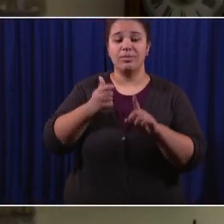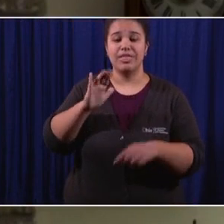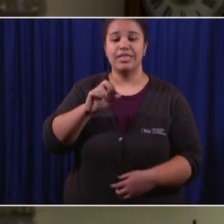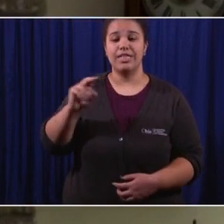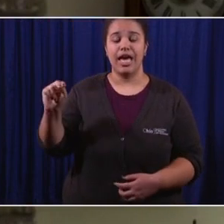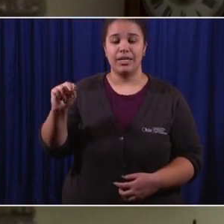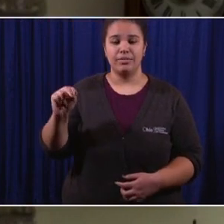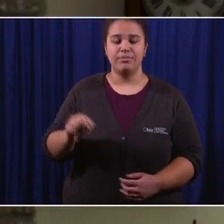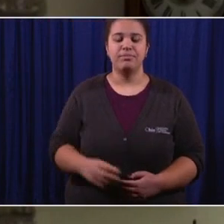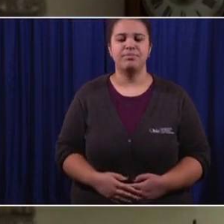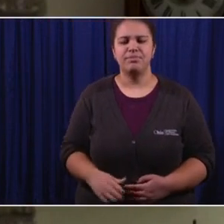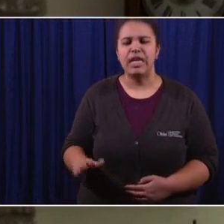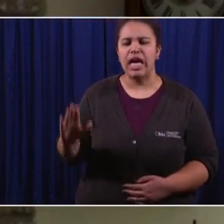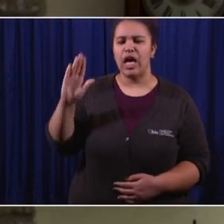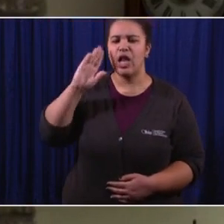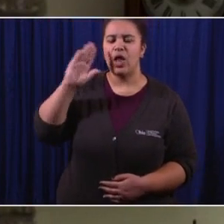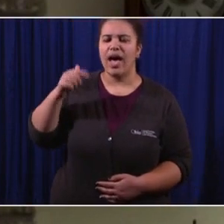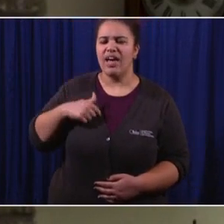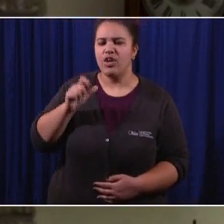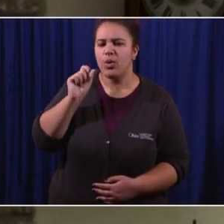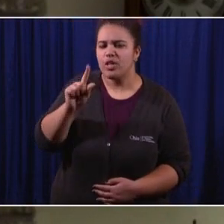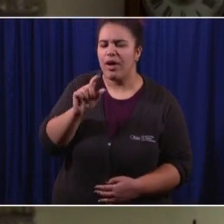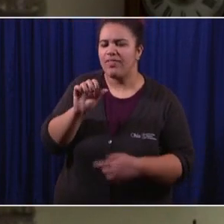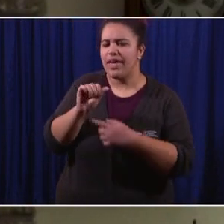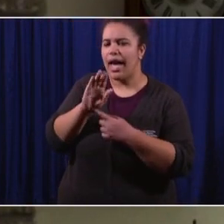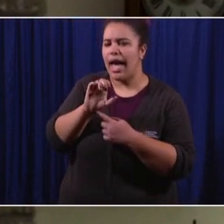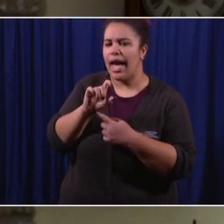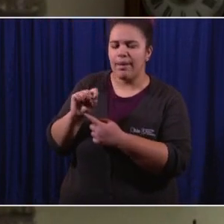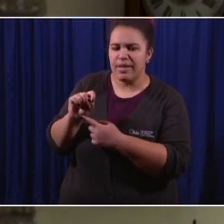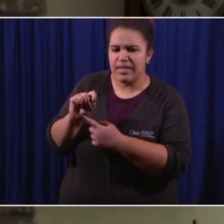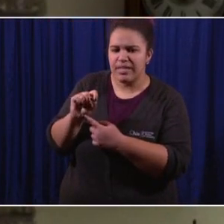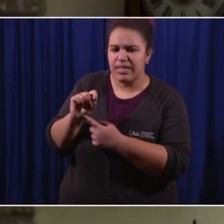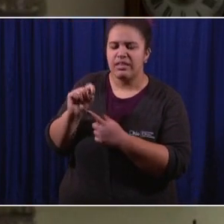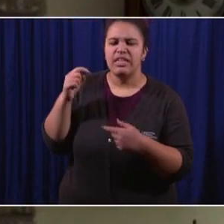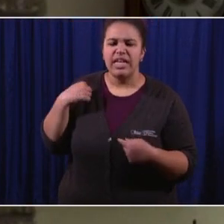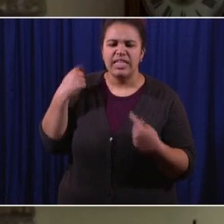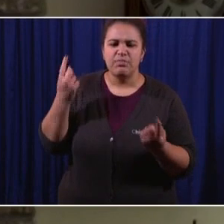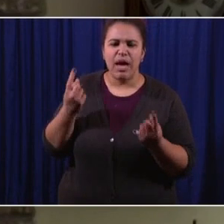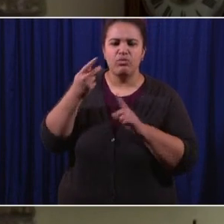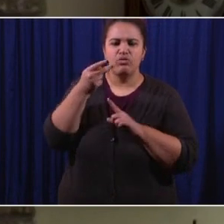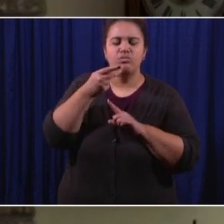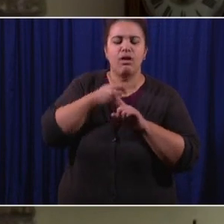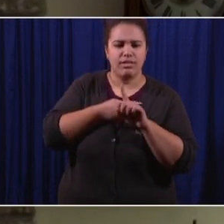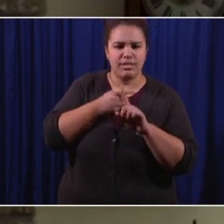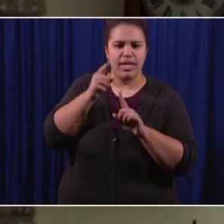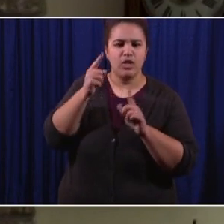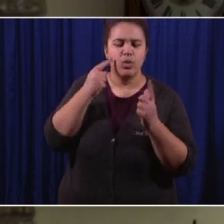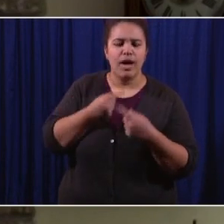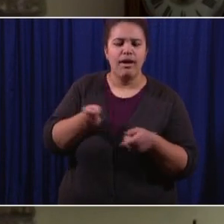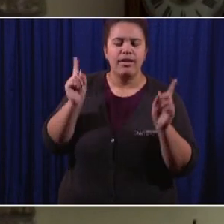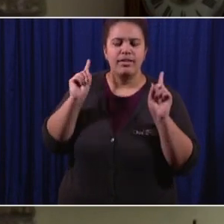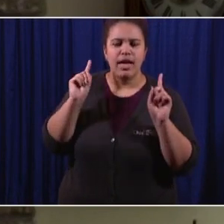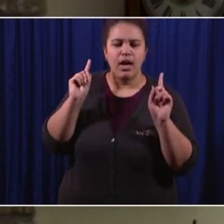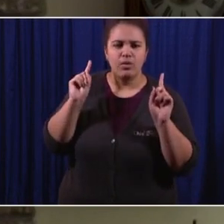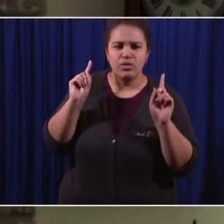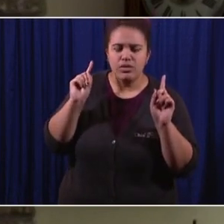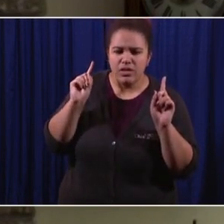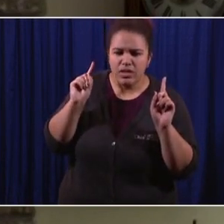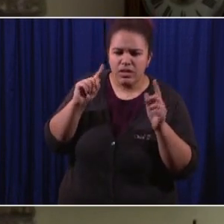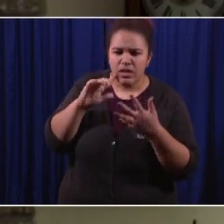follow-up on the Abbott testing. It's been almost 2 months since you announced the 6-state compact